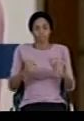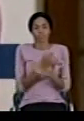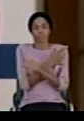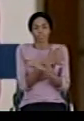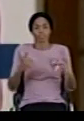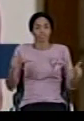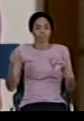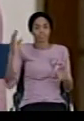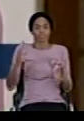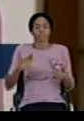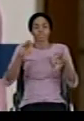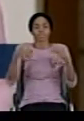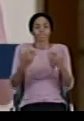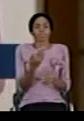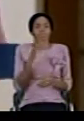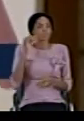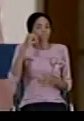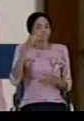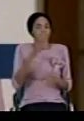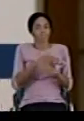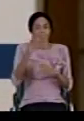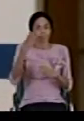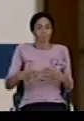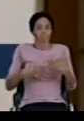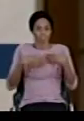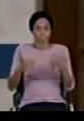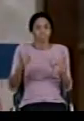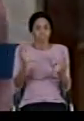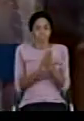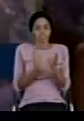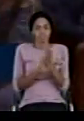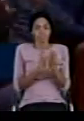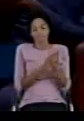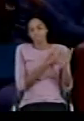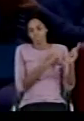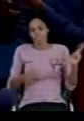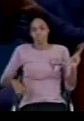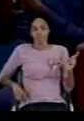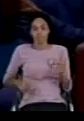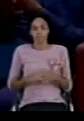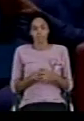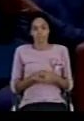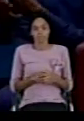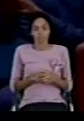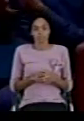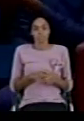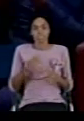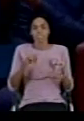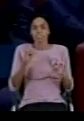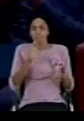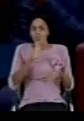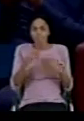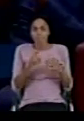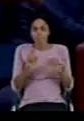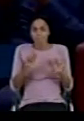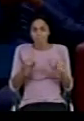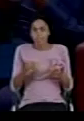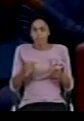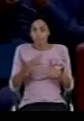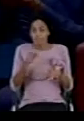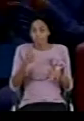Lord gave me total healing. Praise the Lord. Oh, is that all you can do?